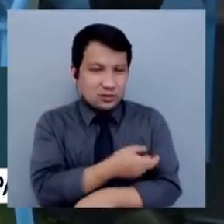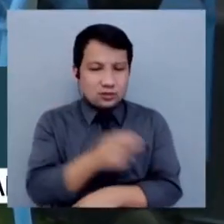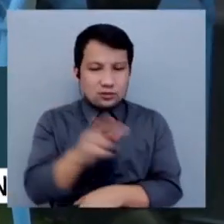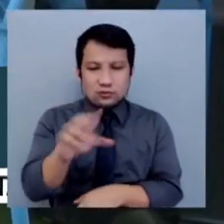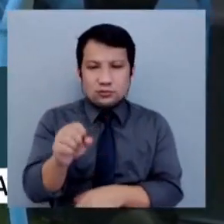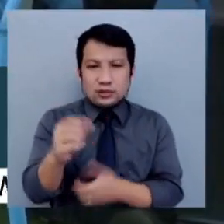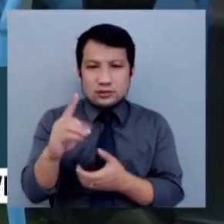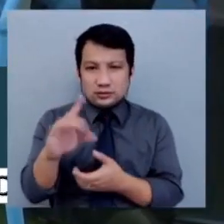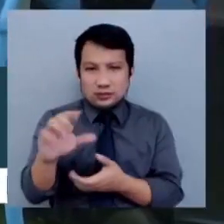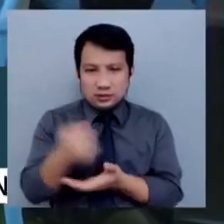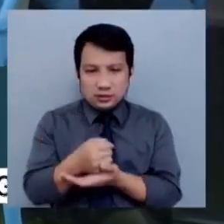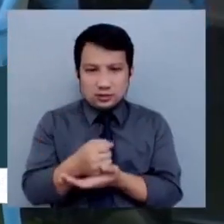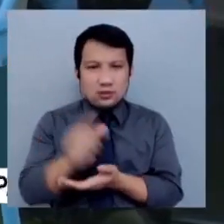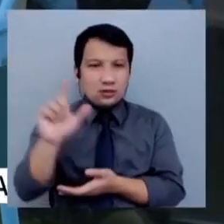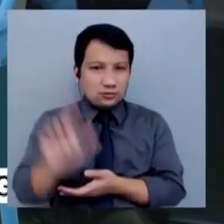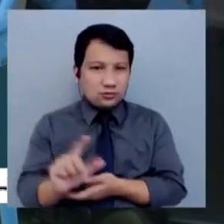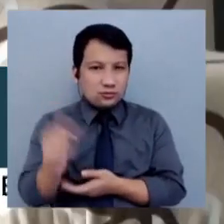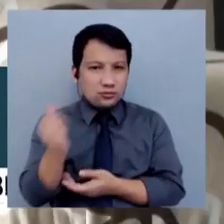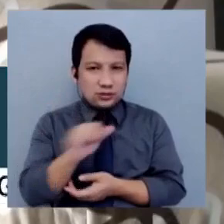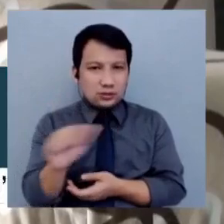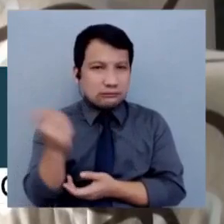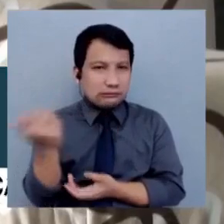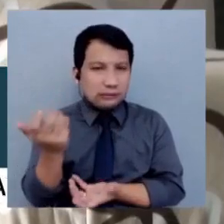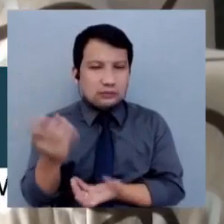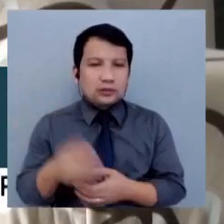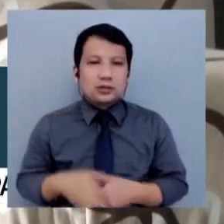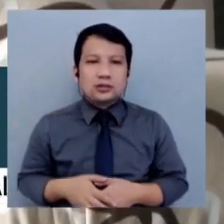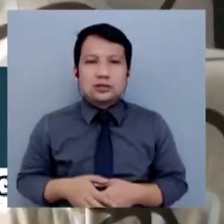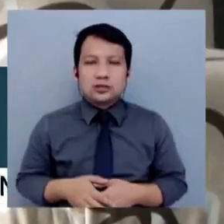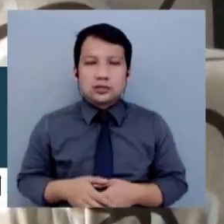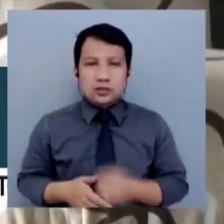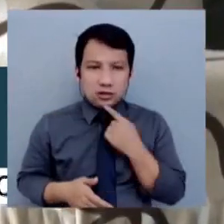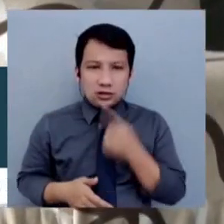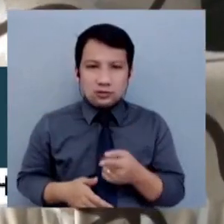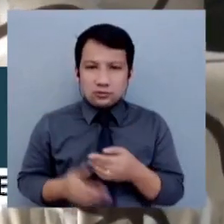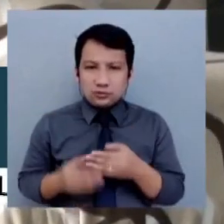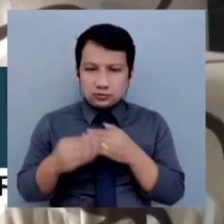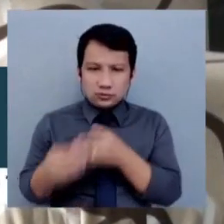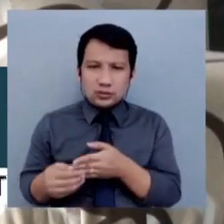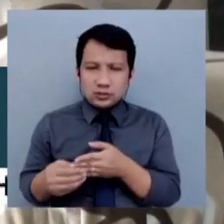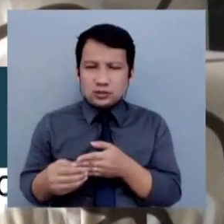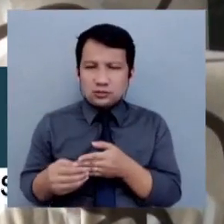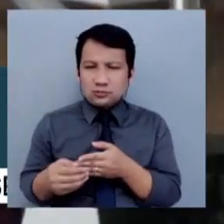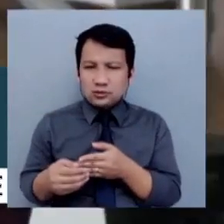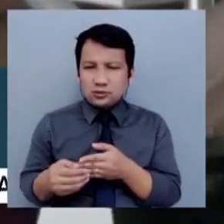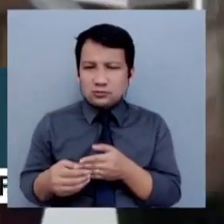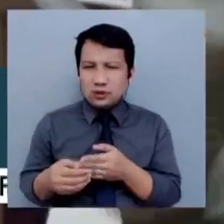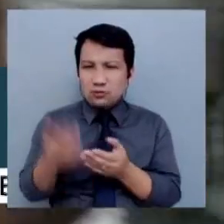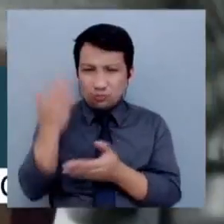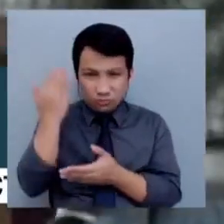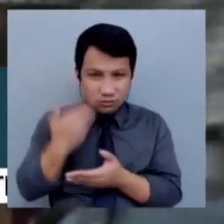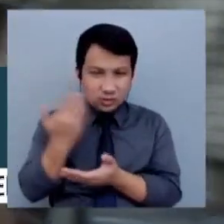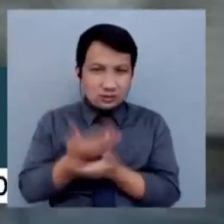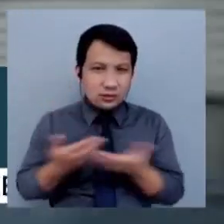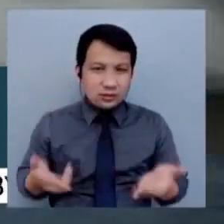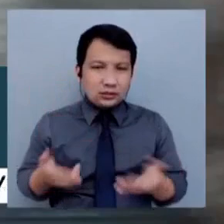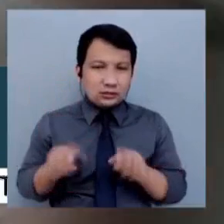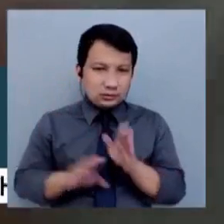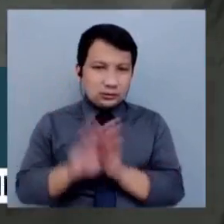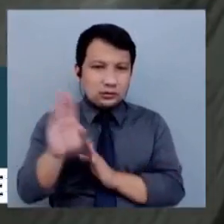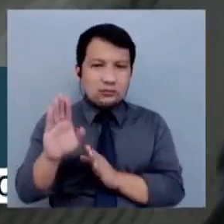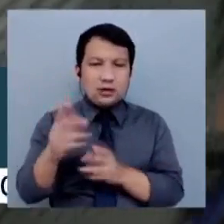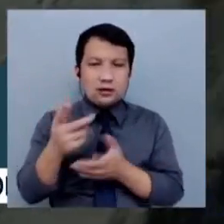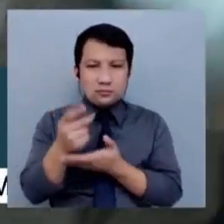indicate, lower than anywhere else. Hostile terrain, remote populations, and lack of resources have stunted vaccine